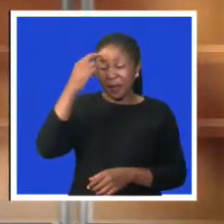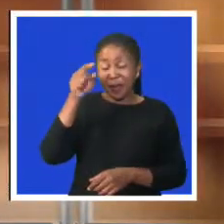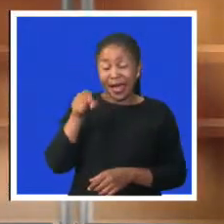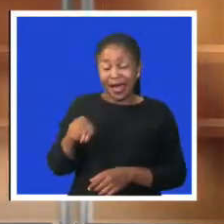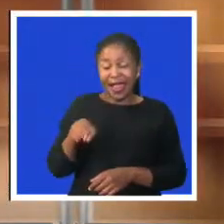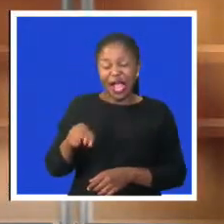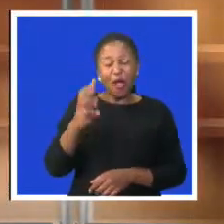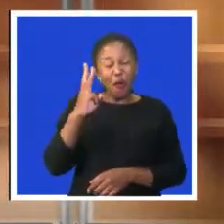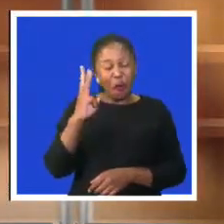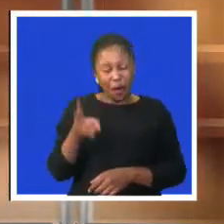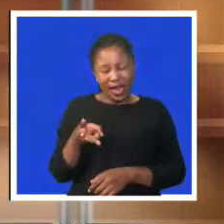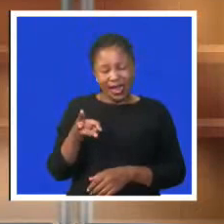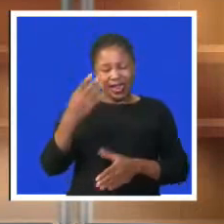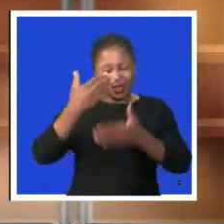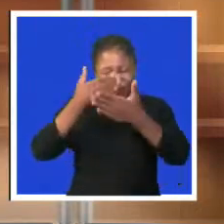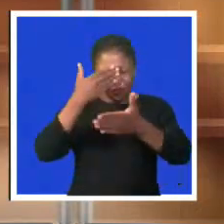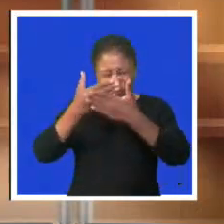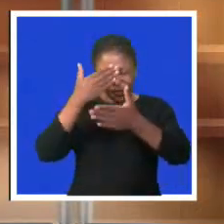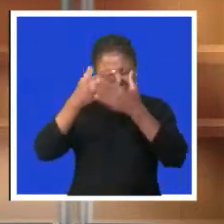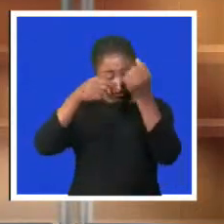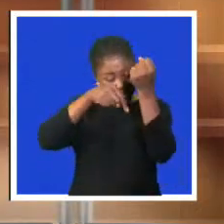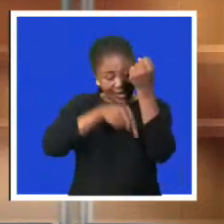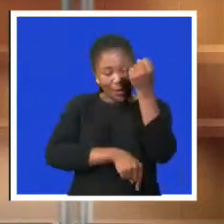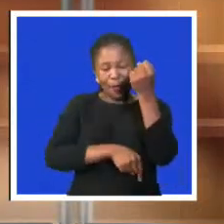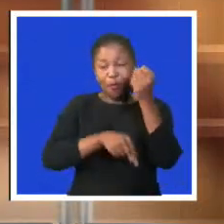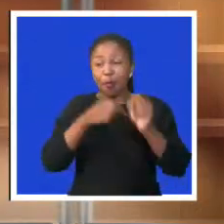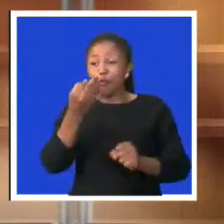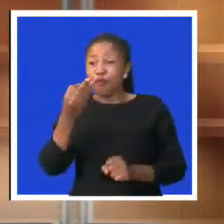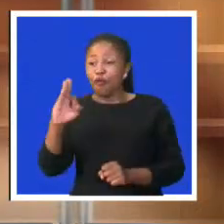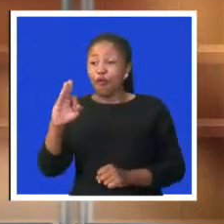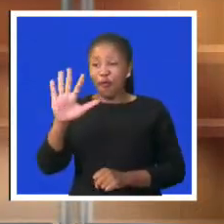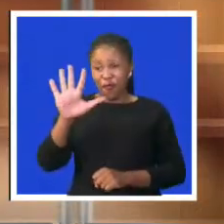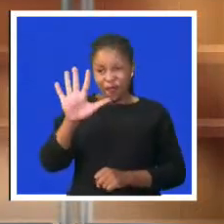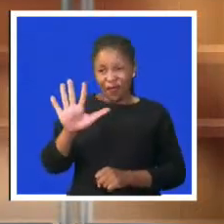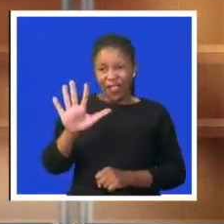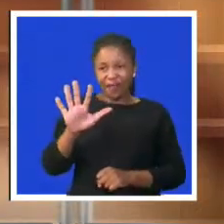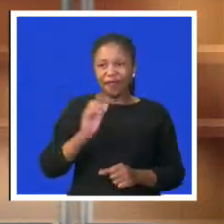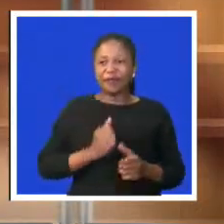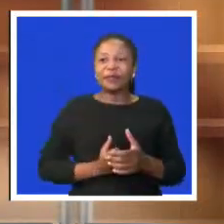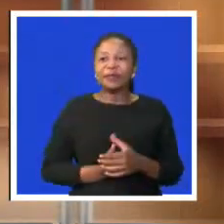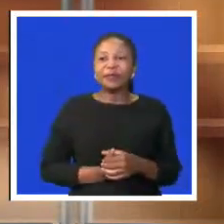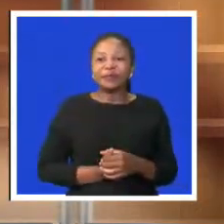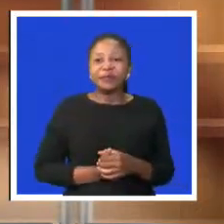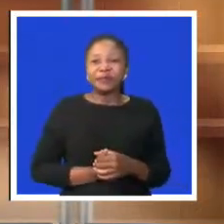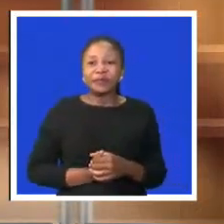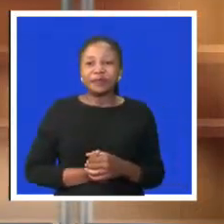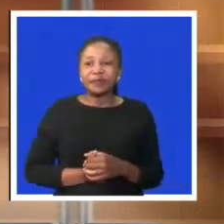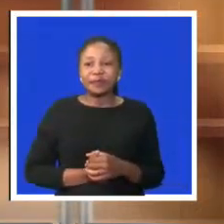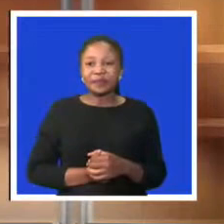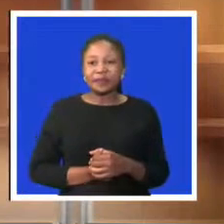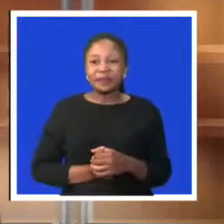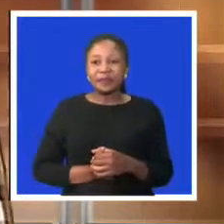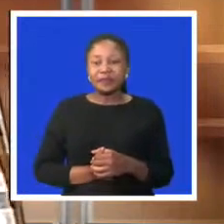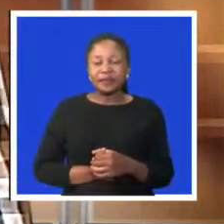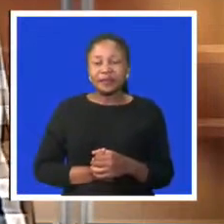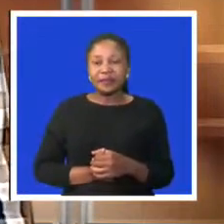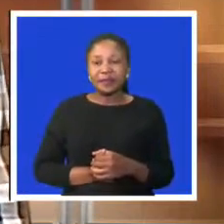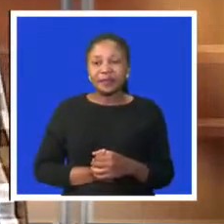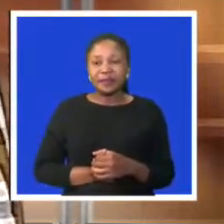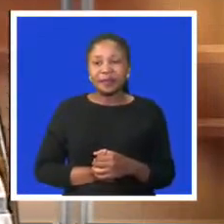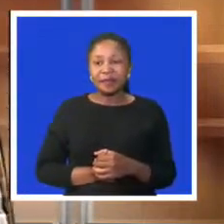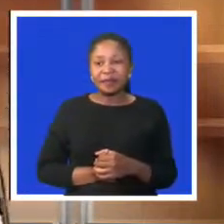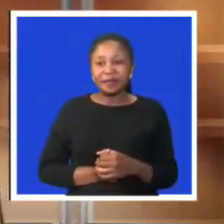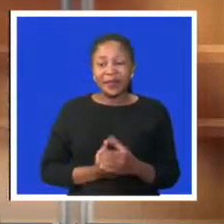the Apostles. Let us go on, dear Lena, at home. Now we come to the